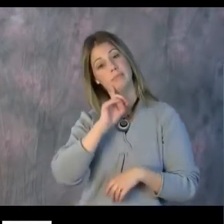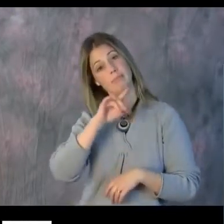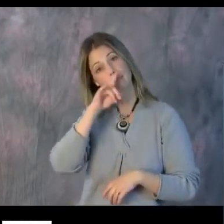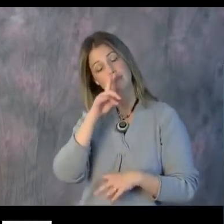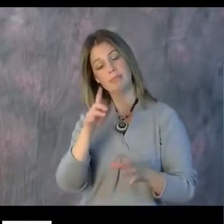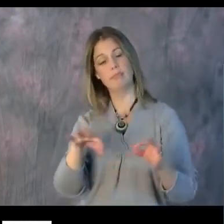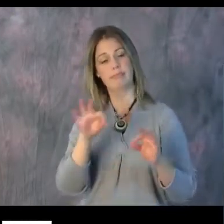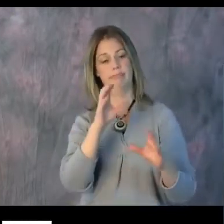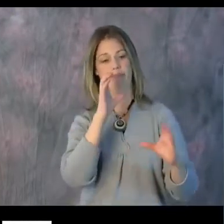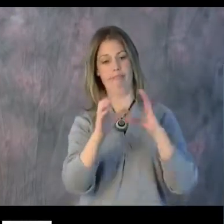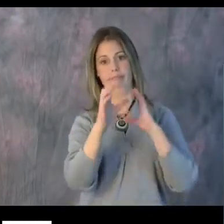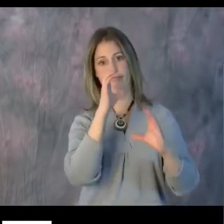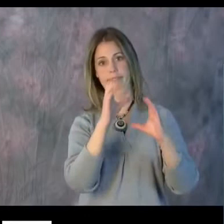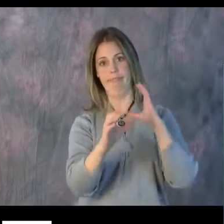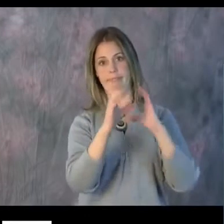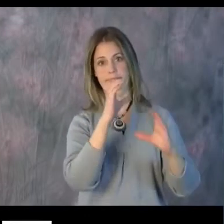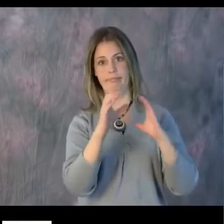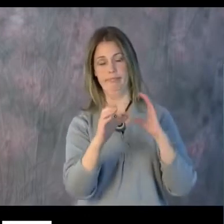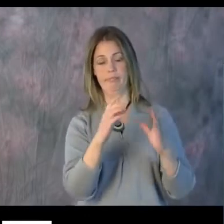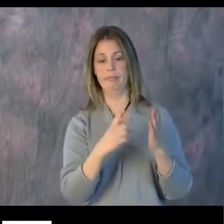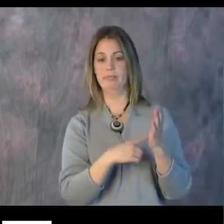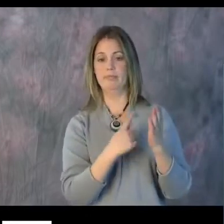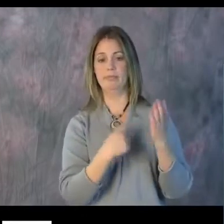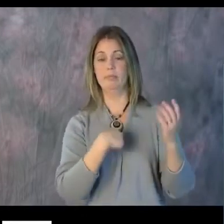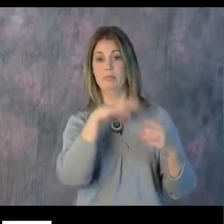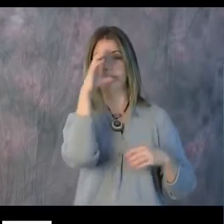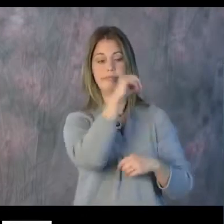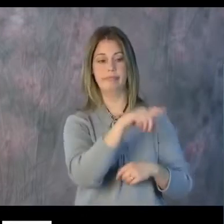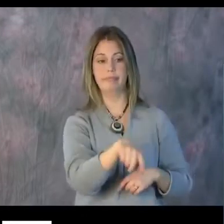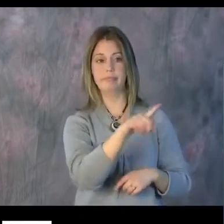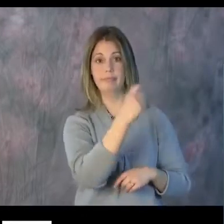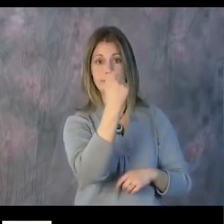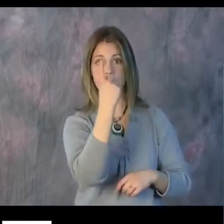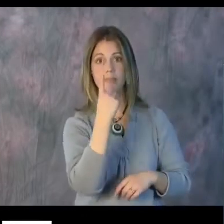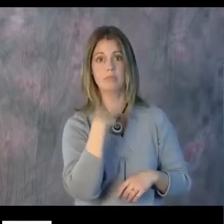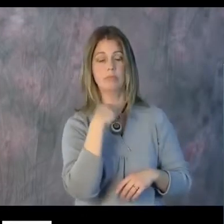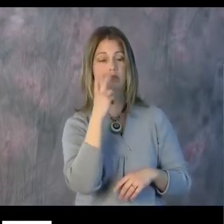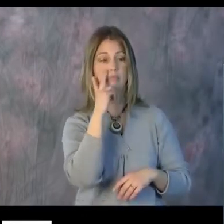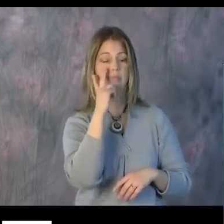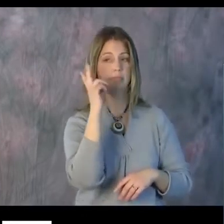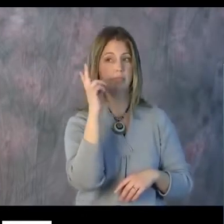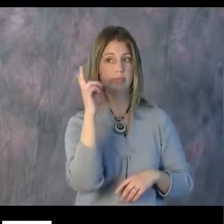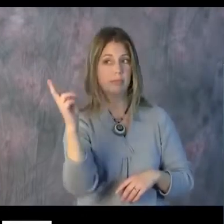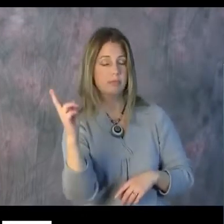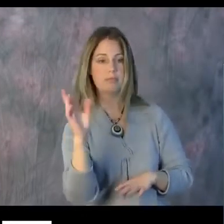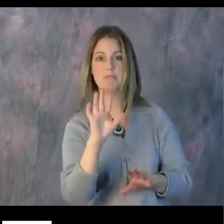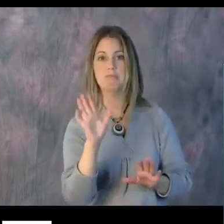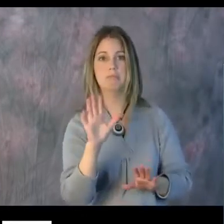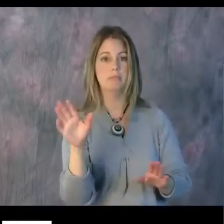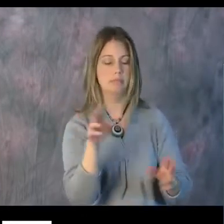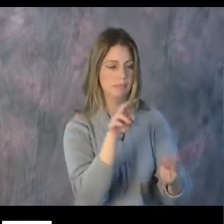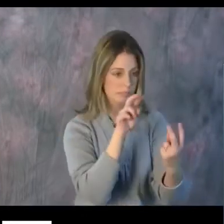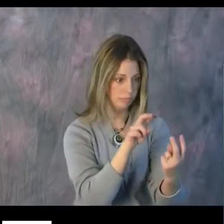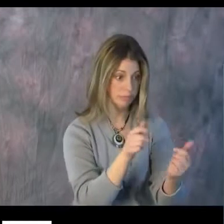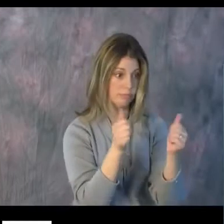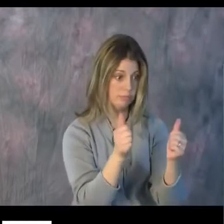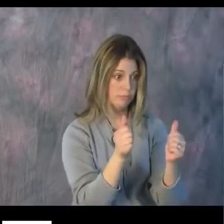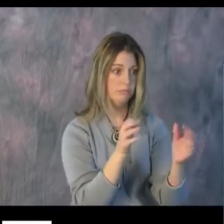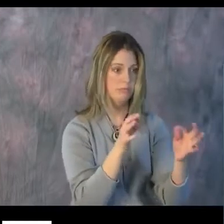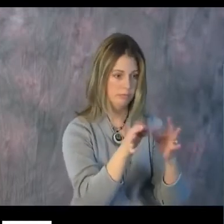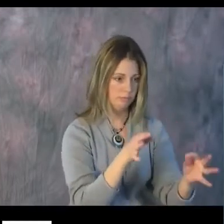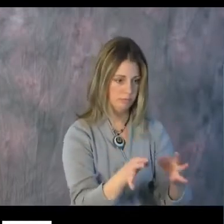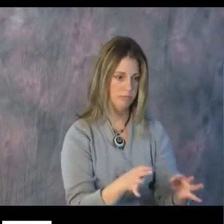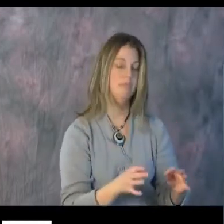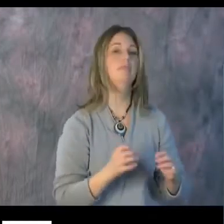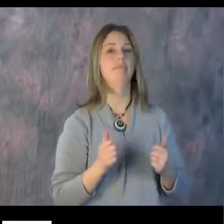And remember, with deaf kids, communication is so important. Maybe if you missed something that they said,